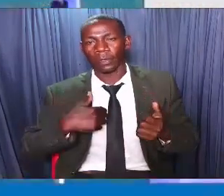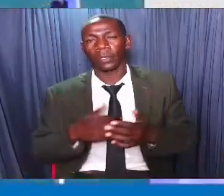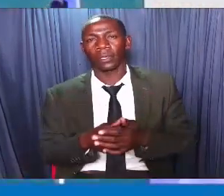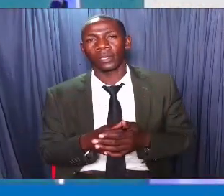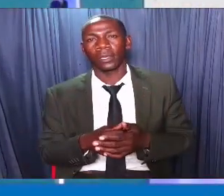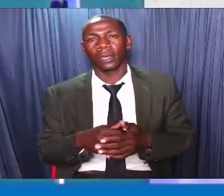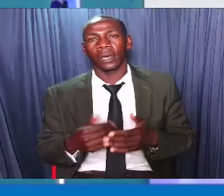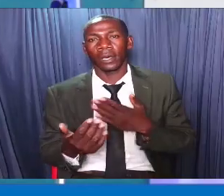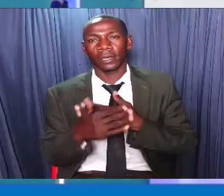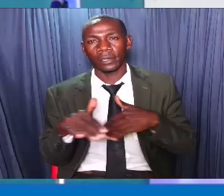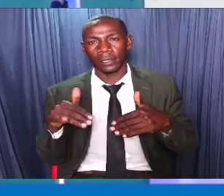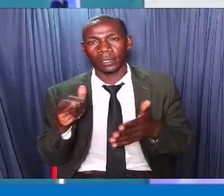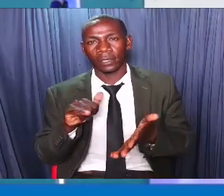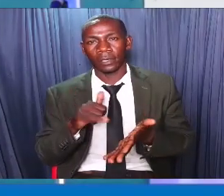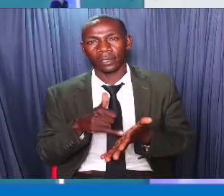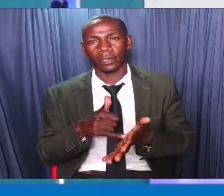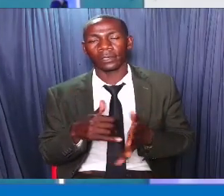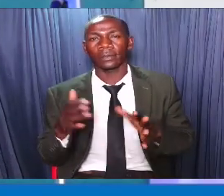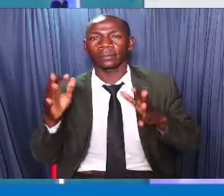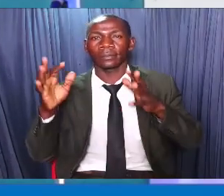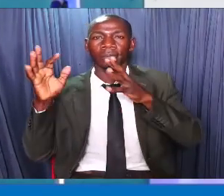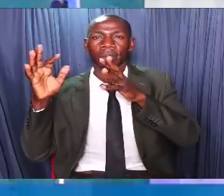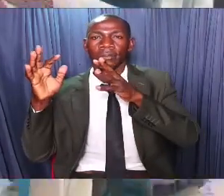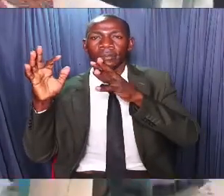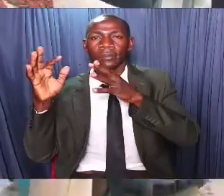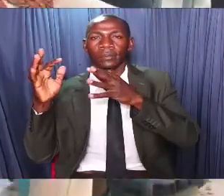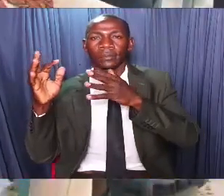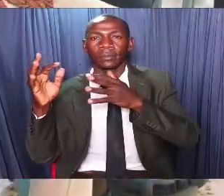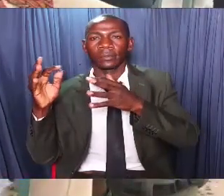Nami nikatenda hivyo. And I did so.